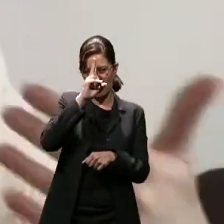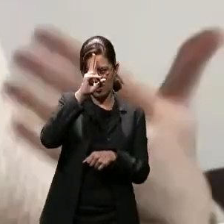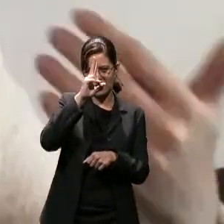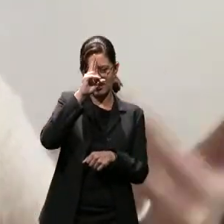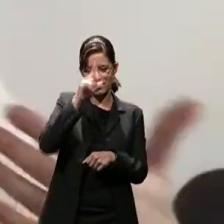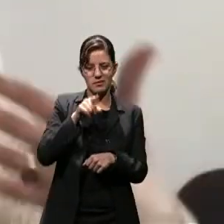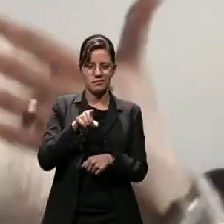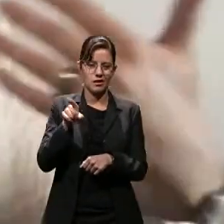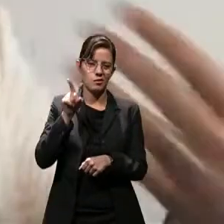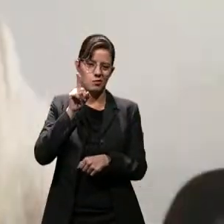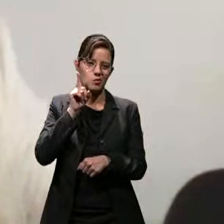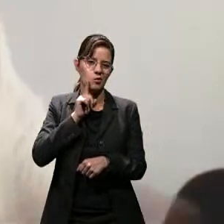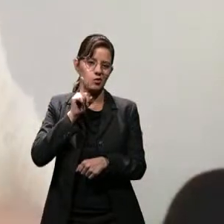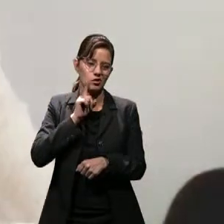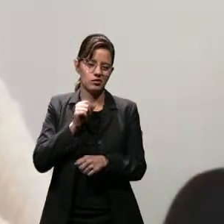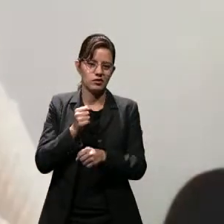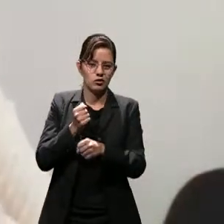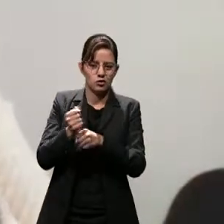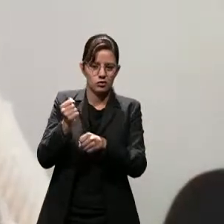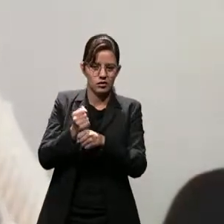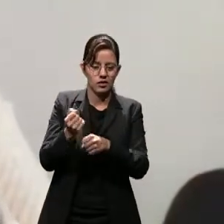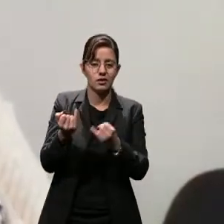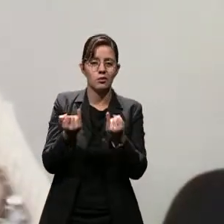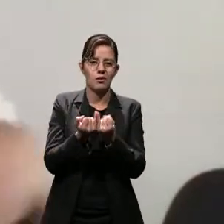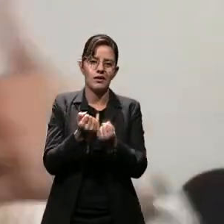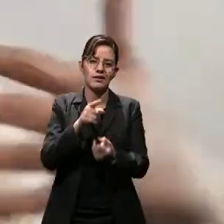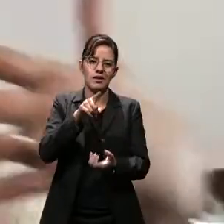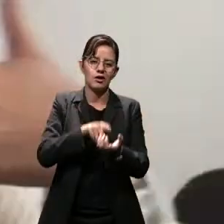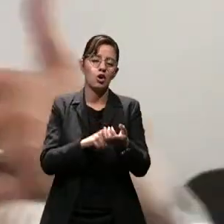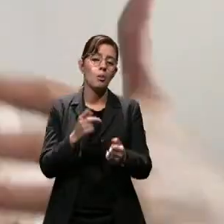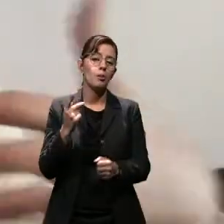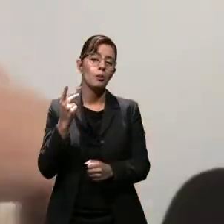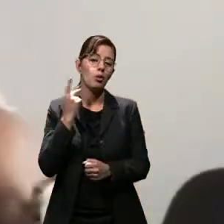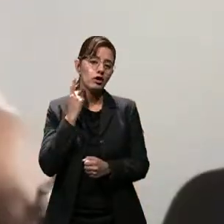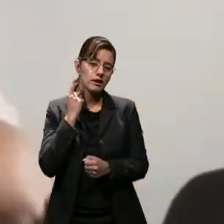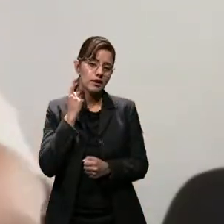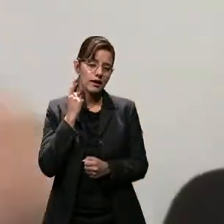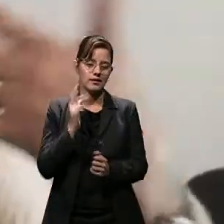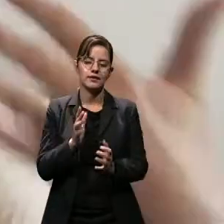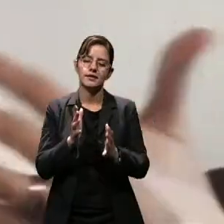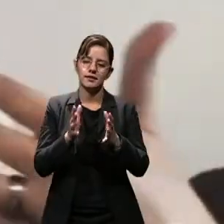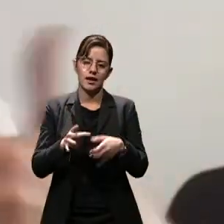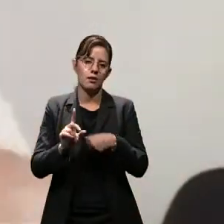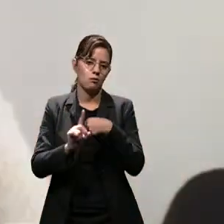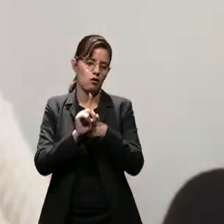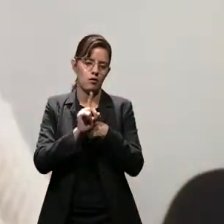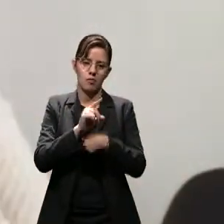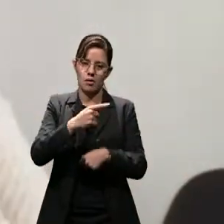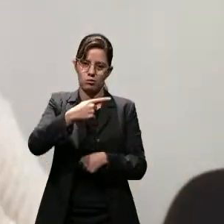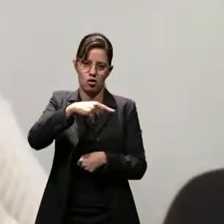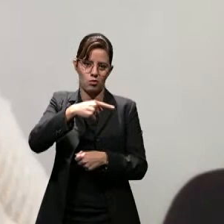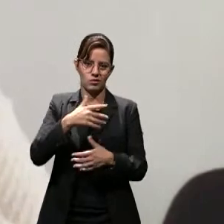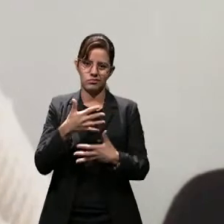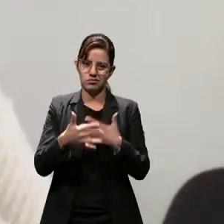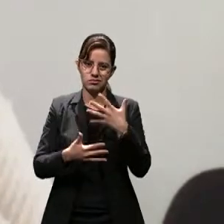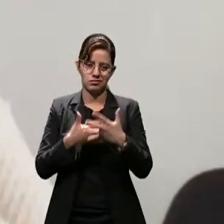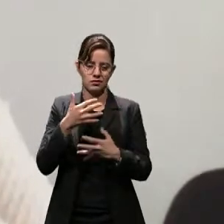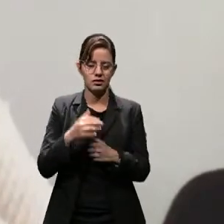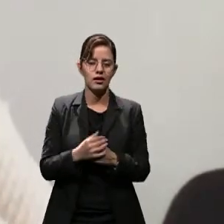highly violent countries and with a high political violence. And this